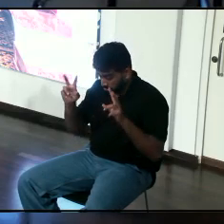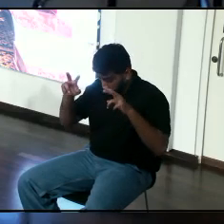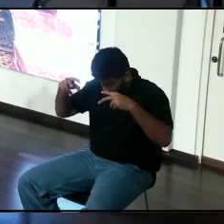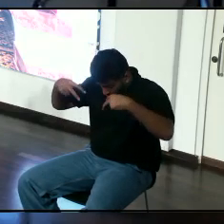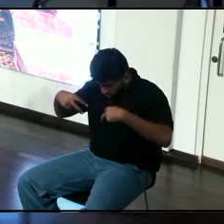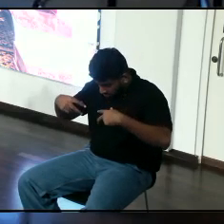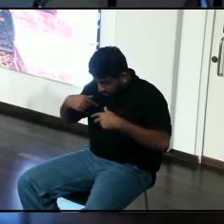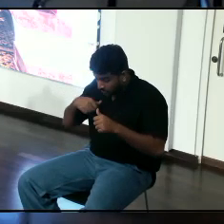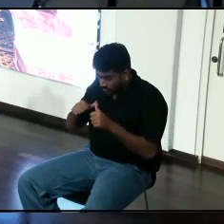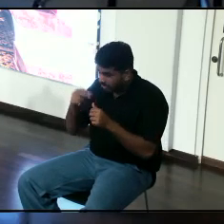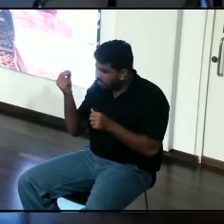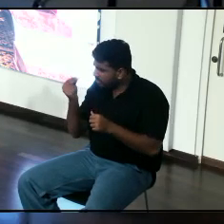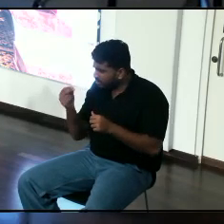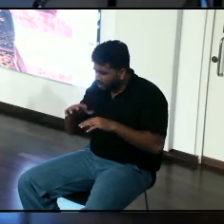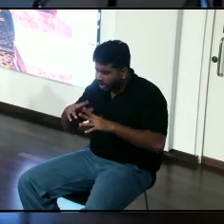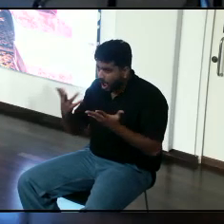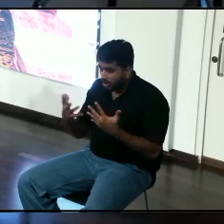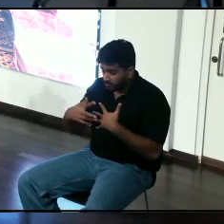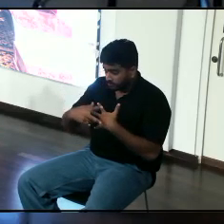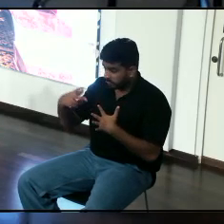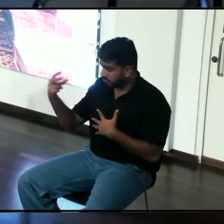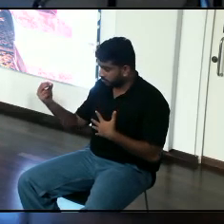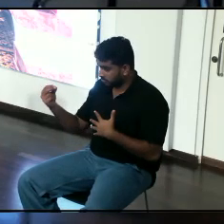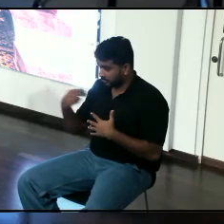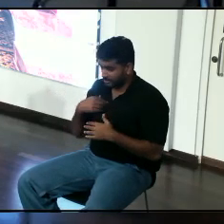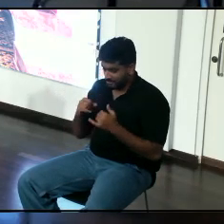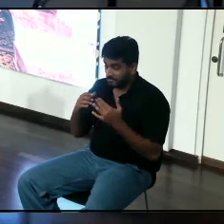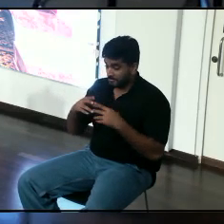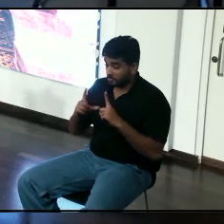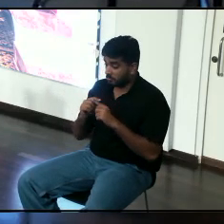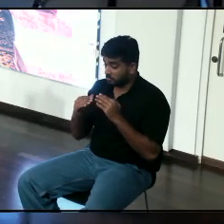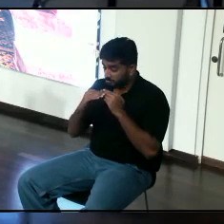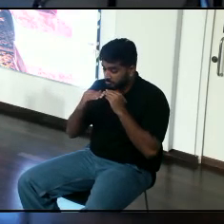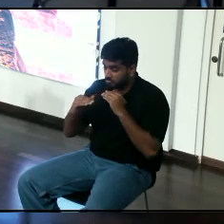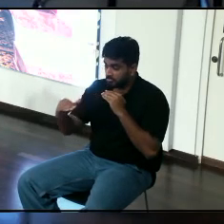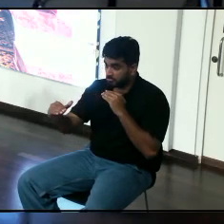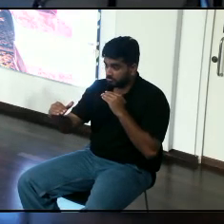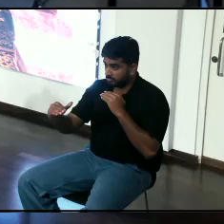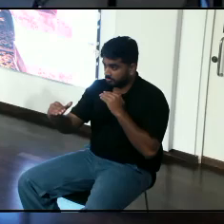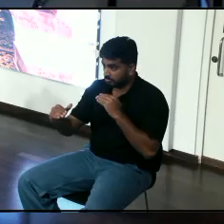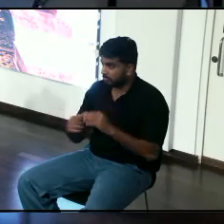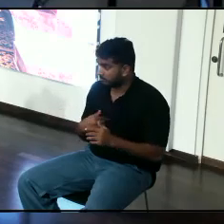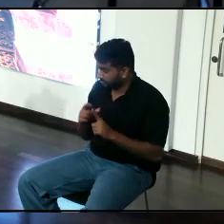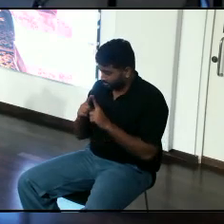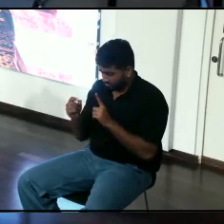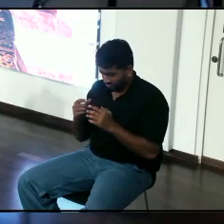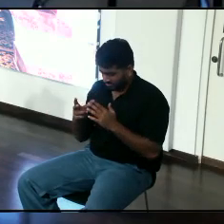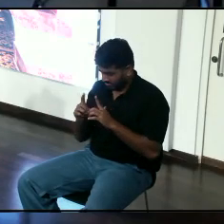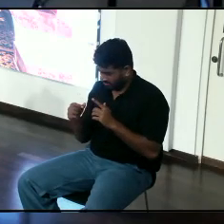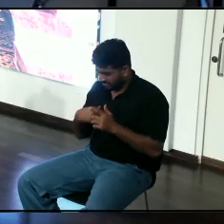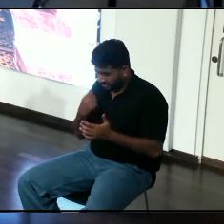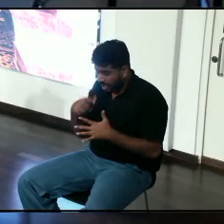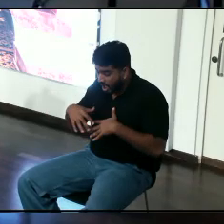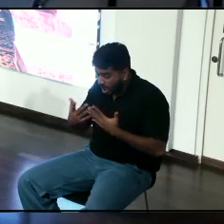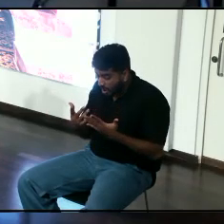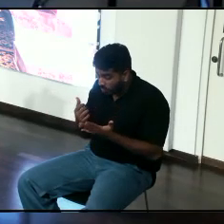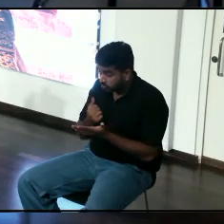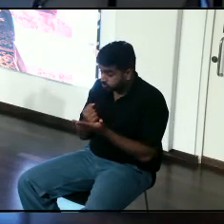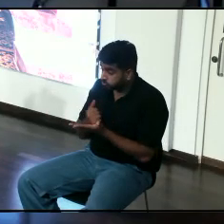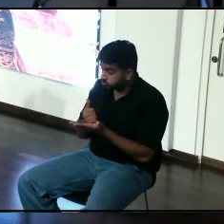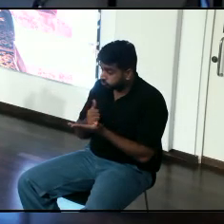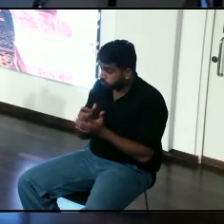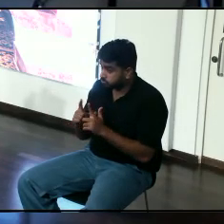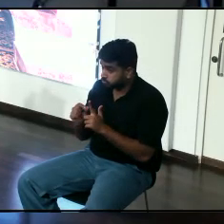through the architecture, and then being sustained, because sustaining houses like these, running them is also very hard,